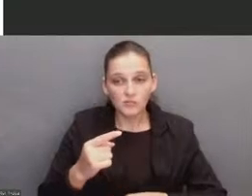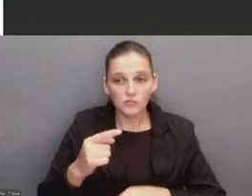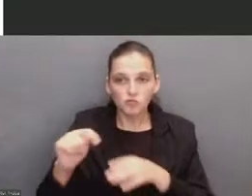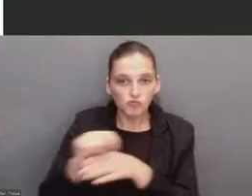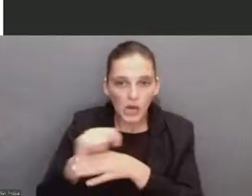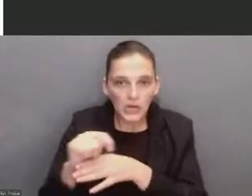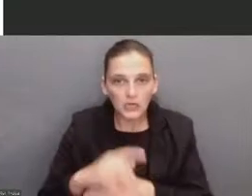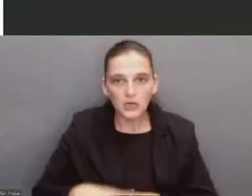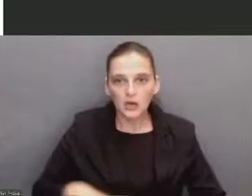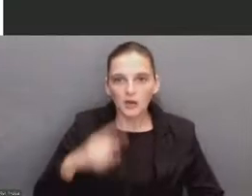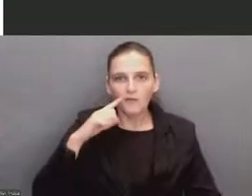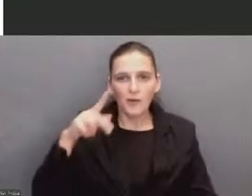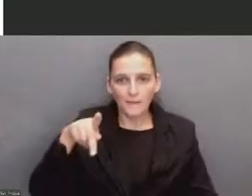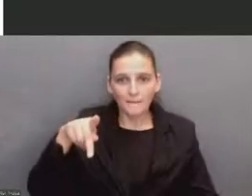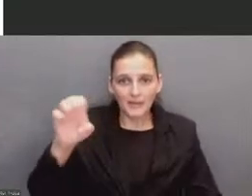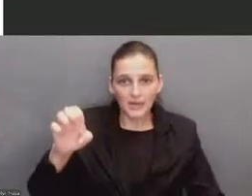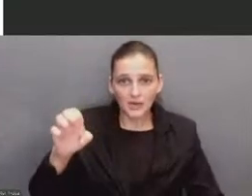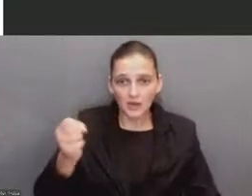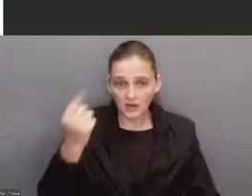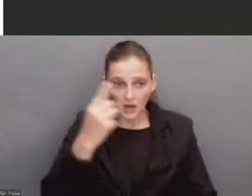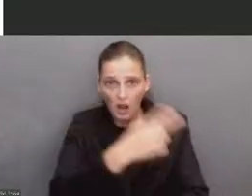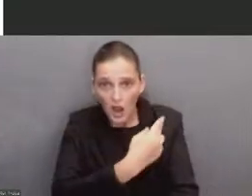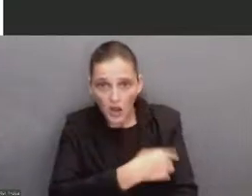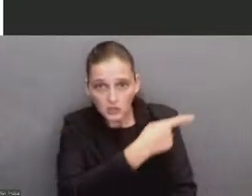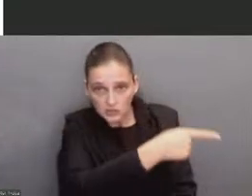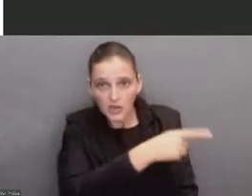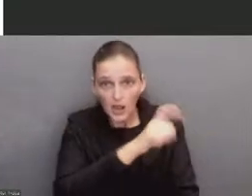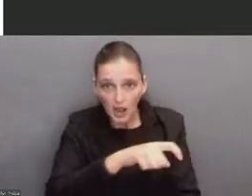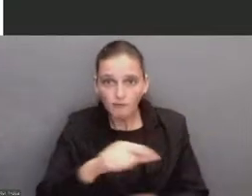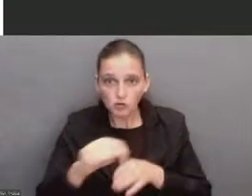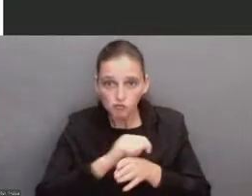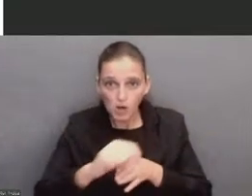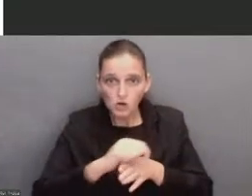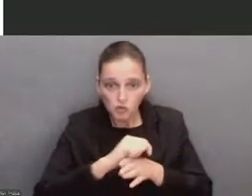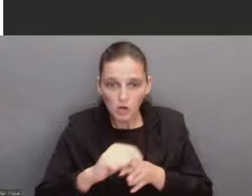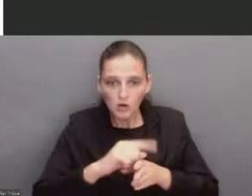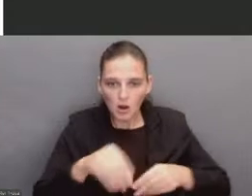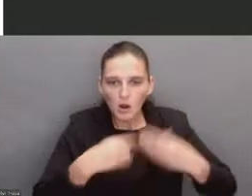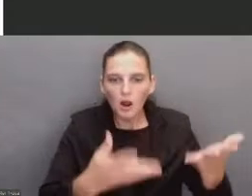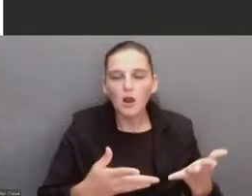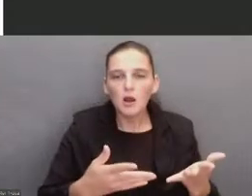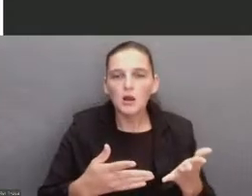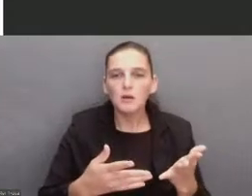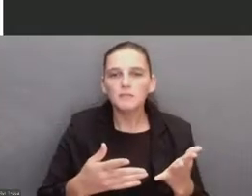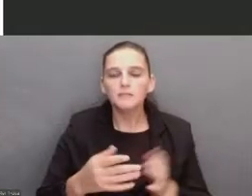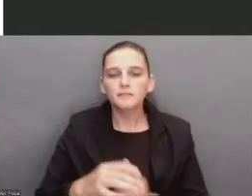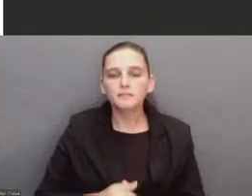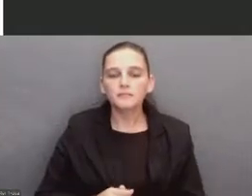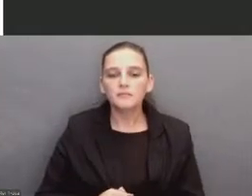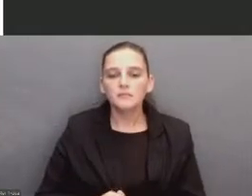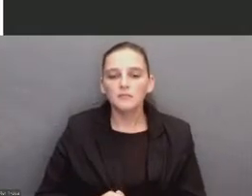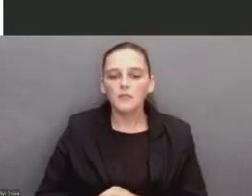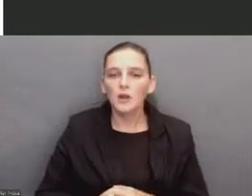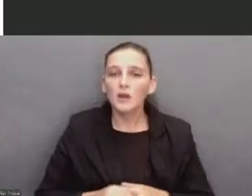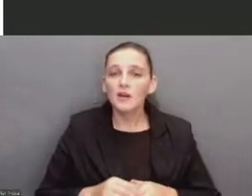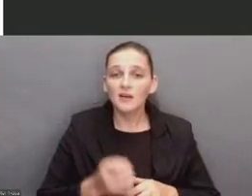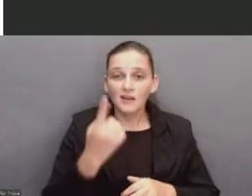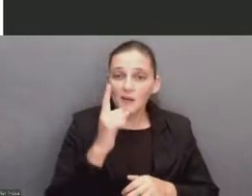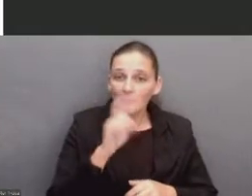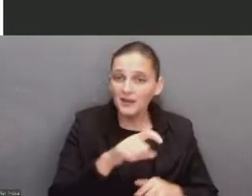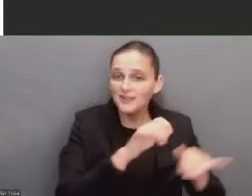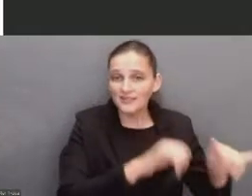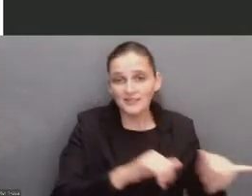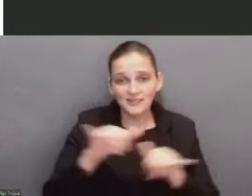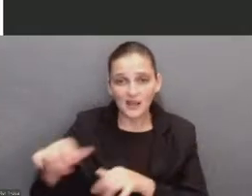that hospitals have to do, but making sure we're really focusing broadly on making sure that training is happening on a